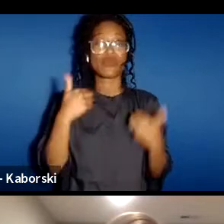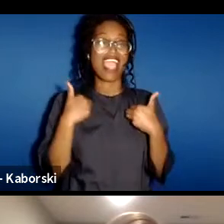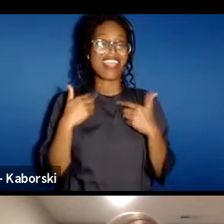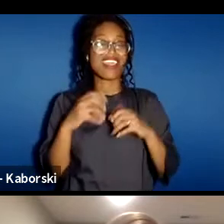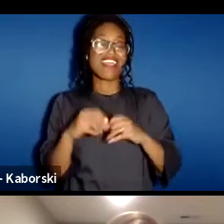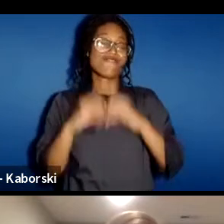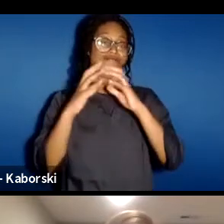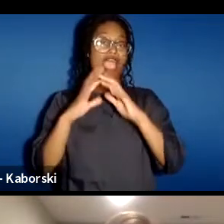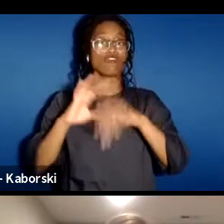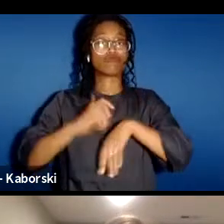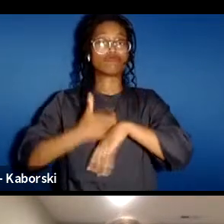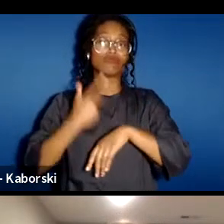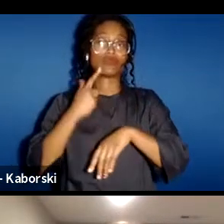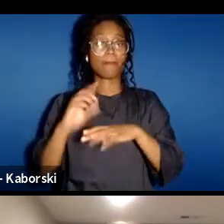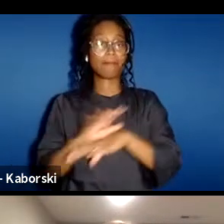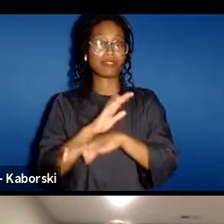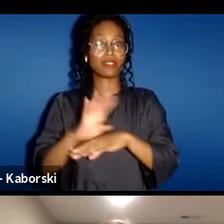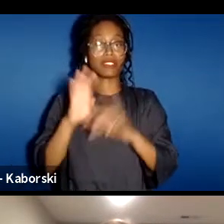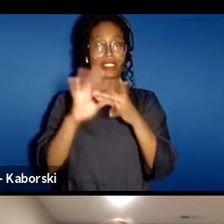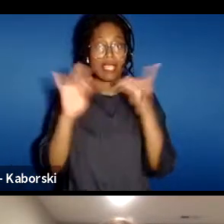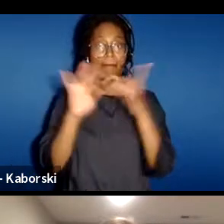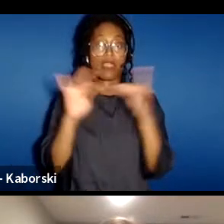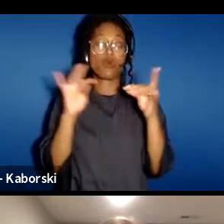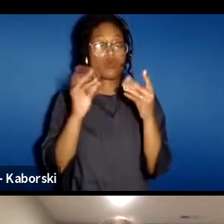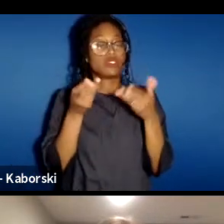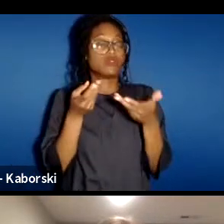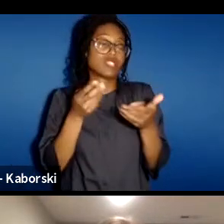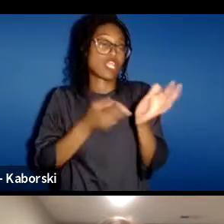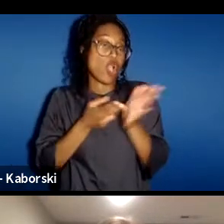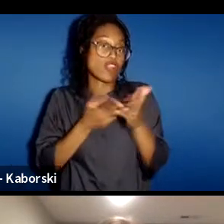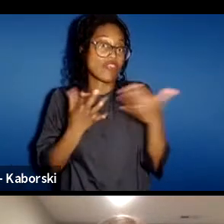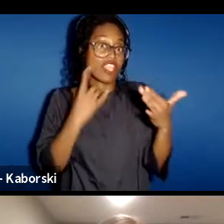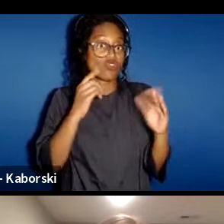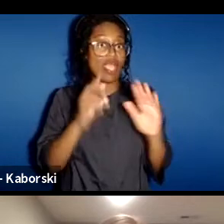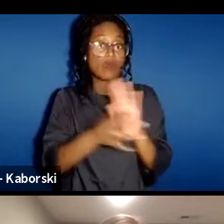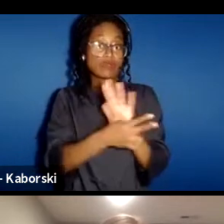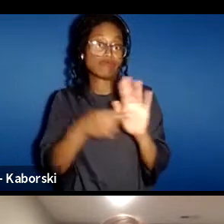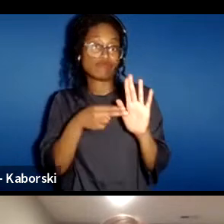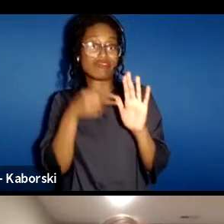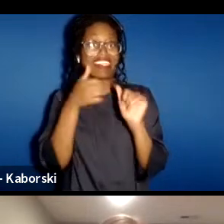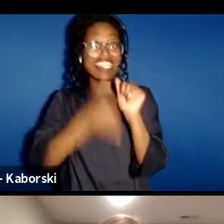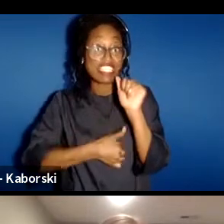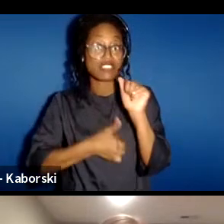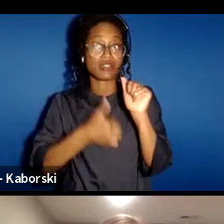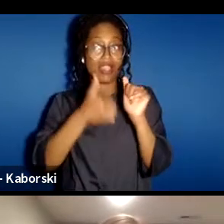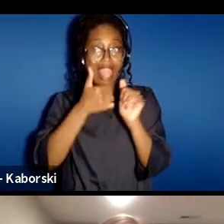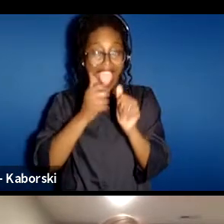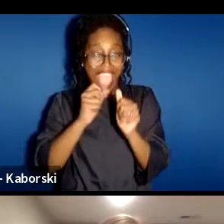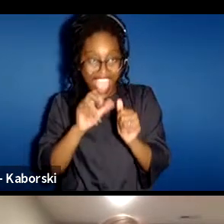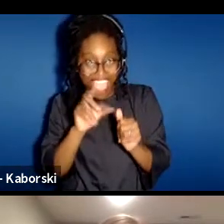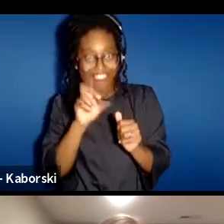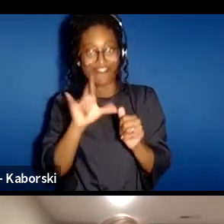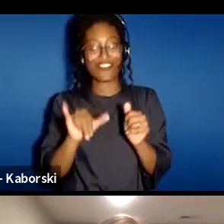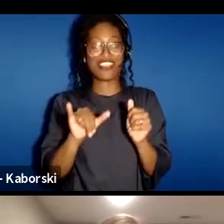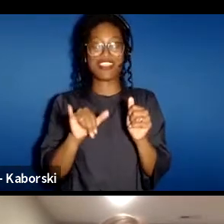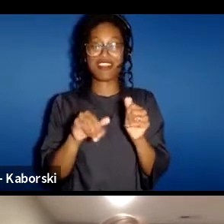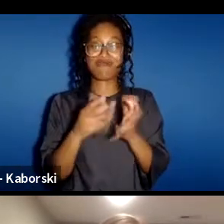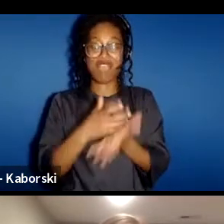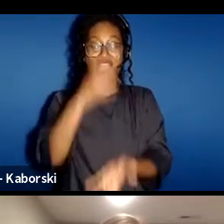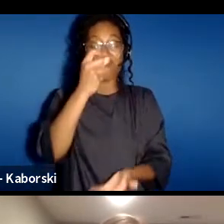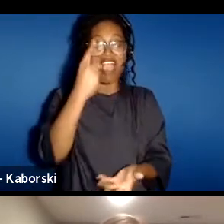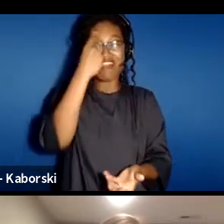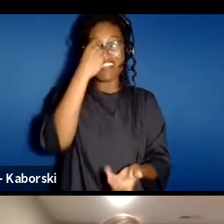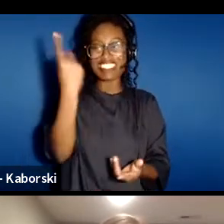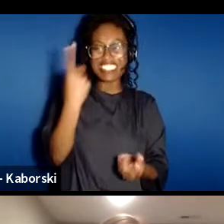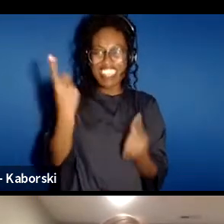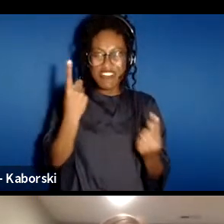this authentic type of thing that was on every bottle, and I think that there's something about that that sort